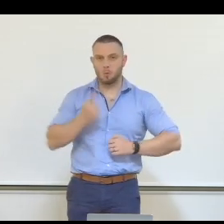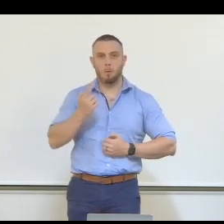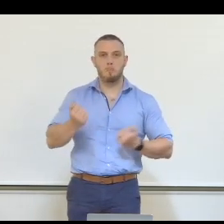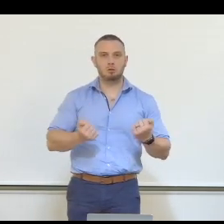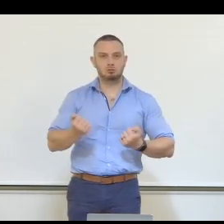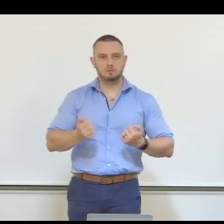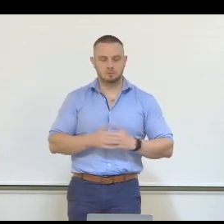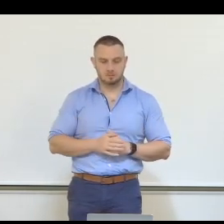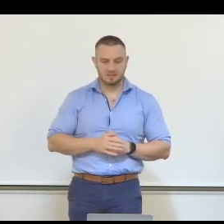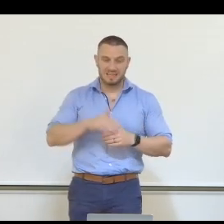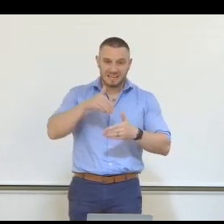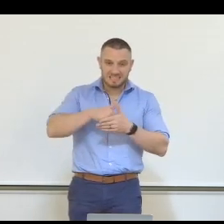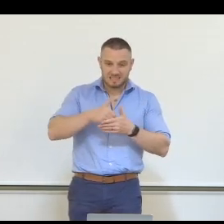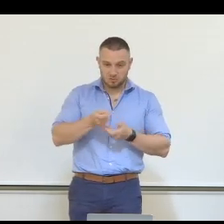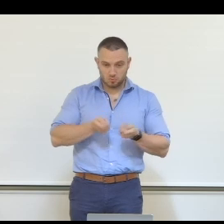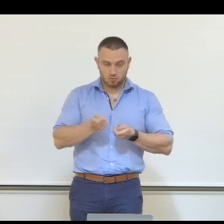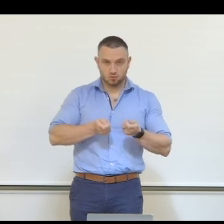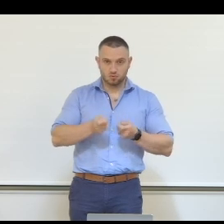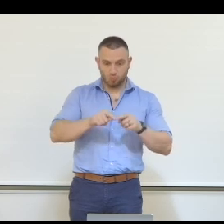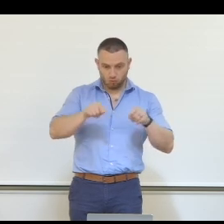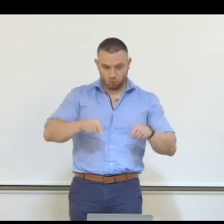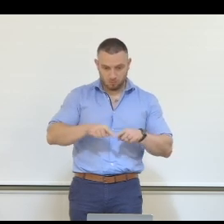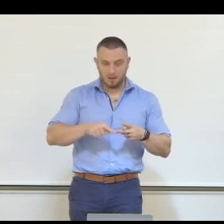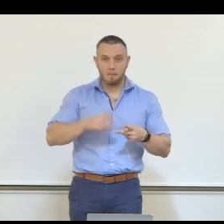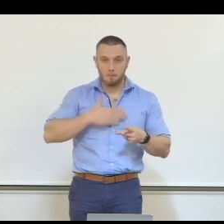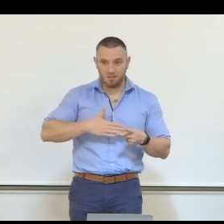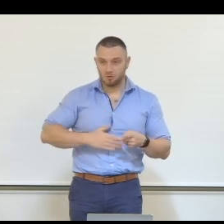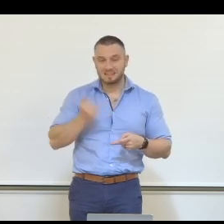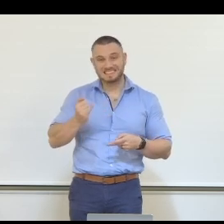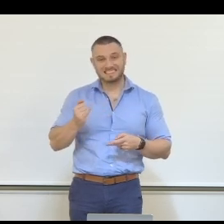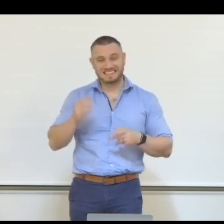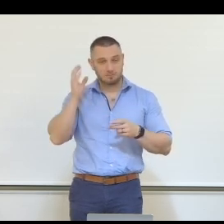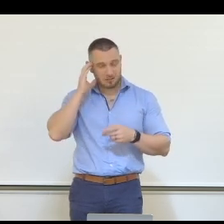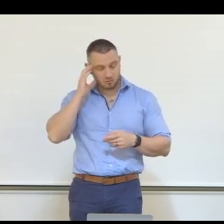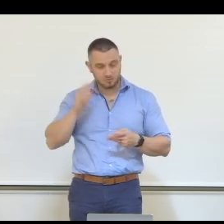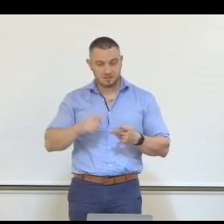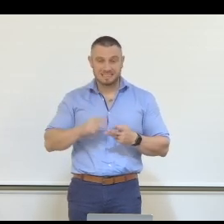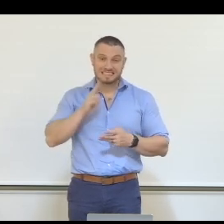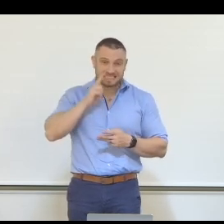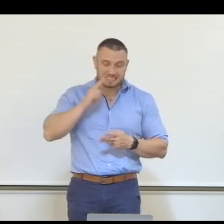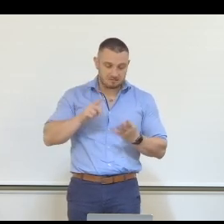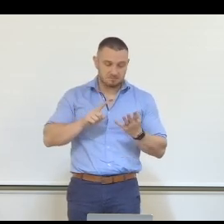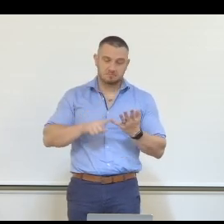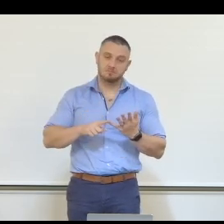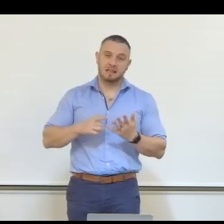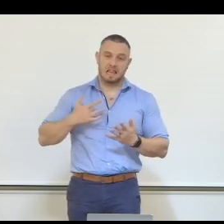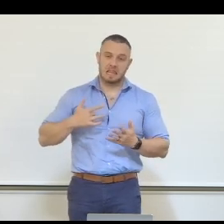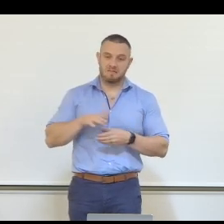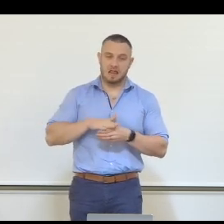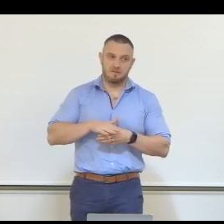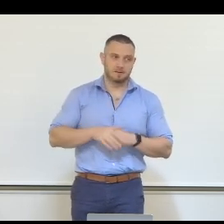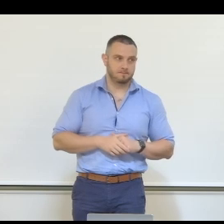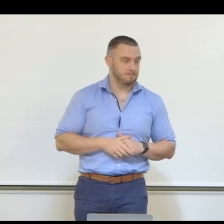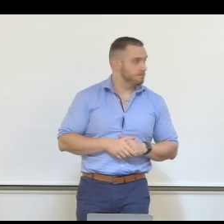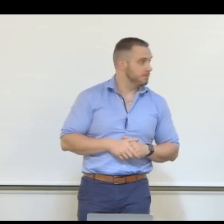inside you had a control room, a bathroom, 6 rooms, a kitchen, and a living room, let's say.